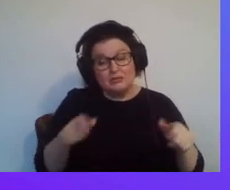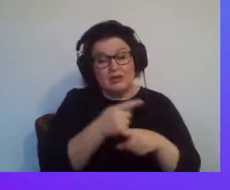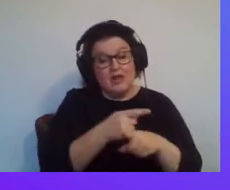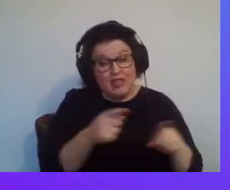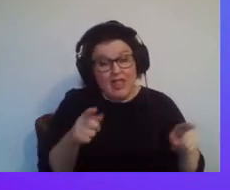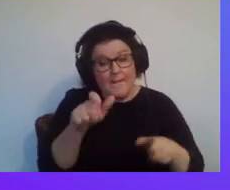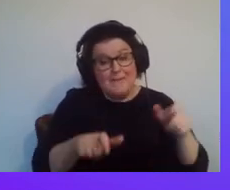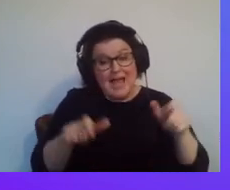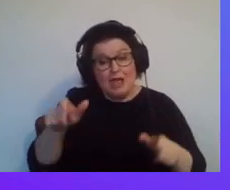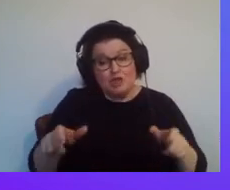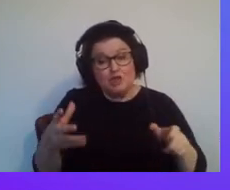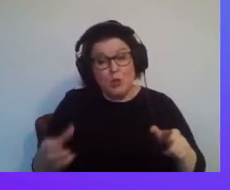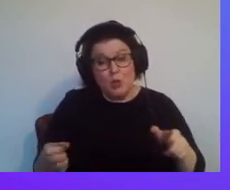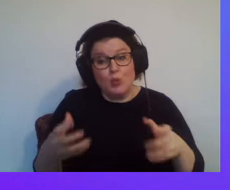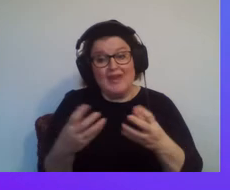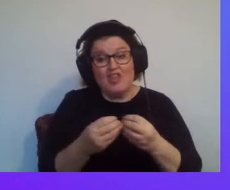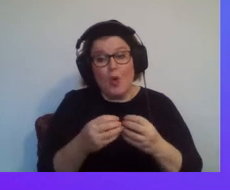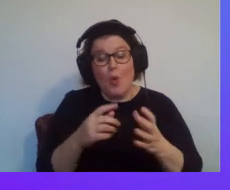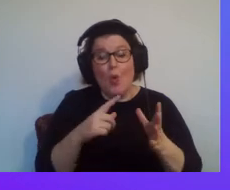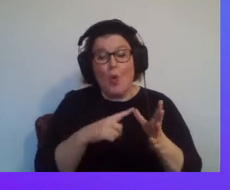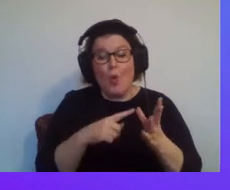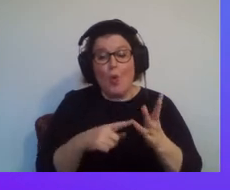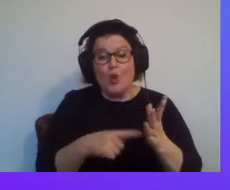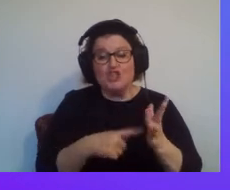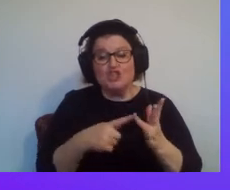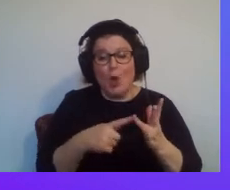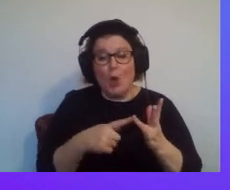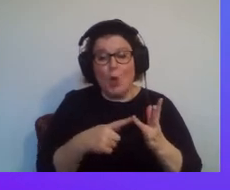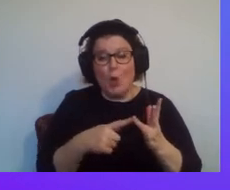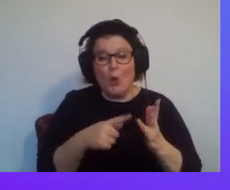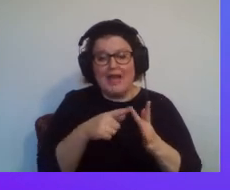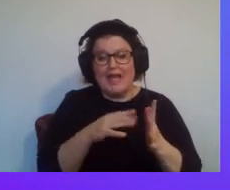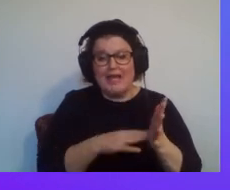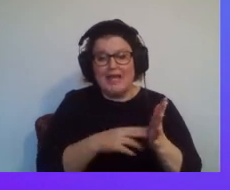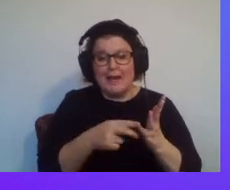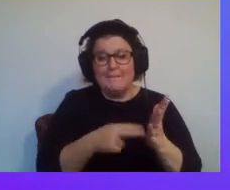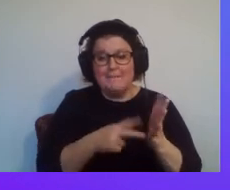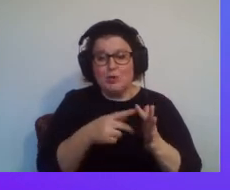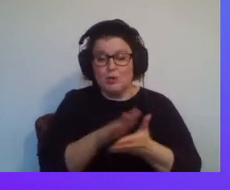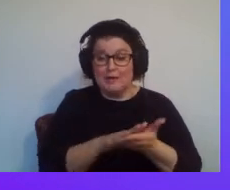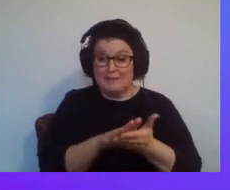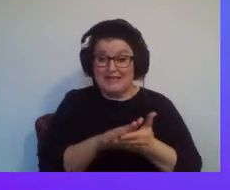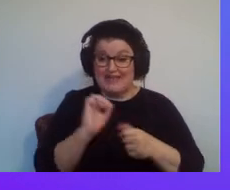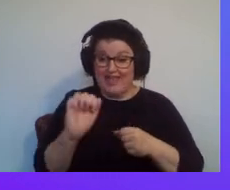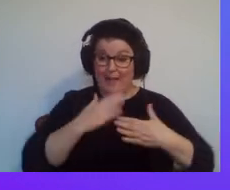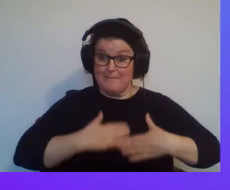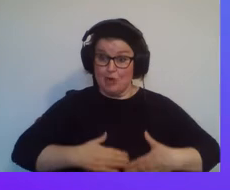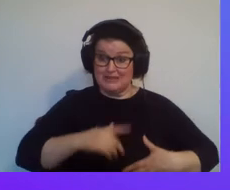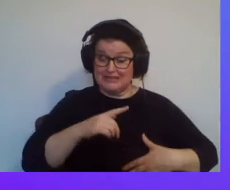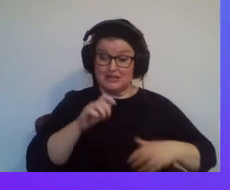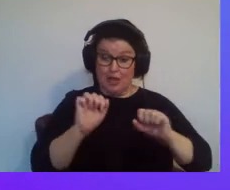diseases. And so what I sort of witnessed over the last year, again, with the first